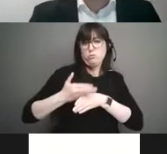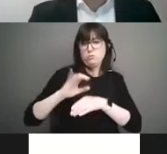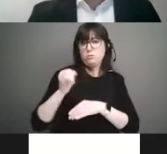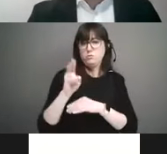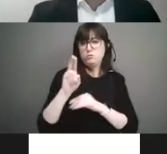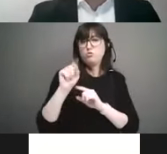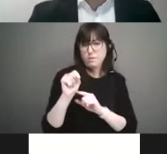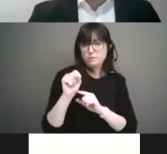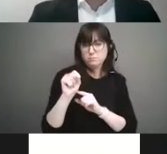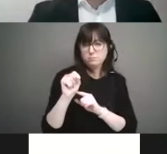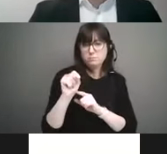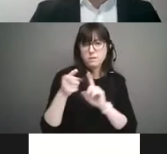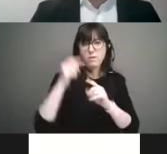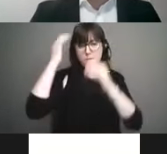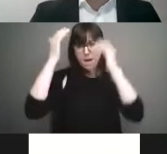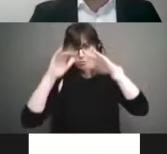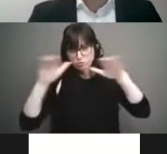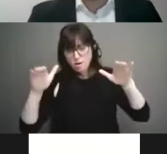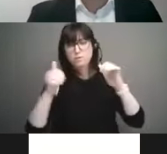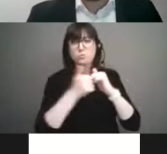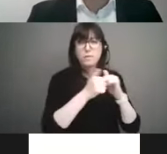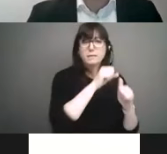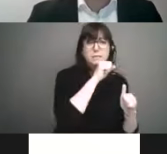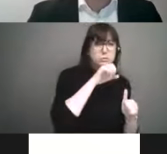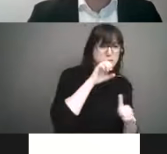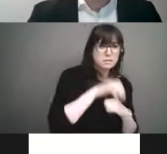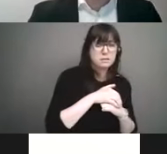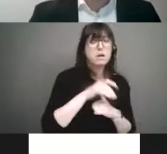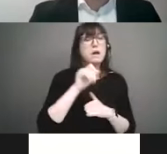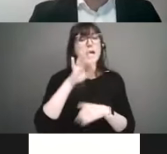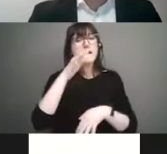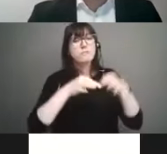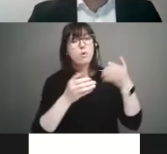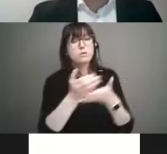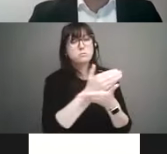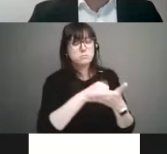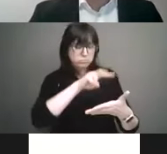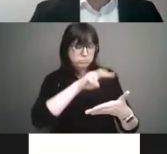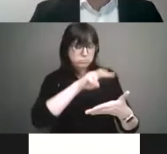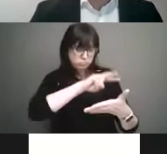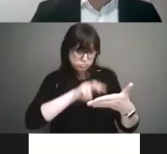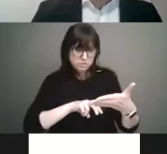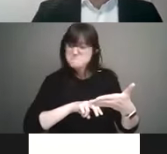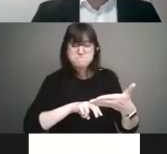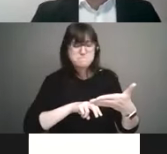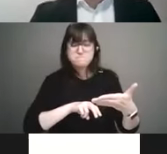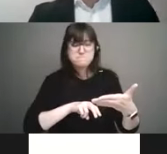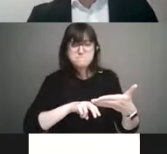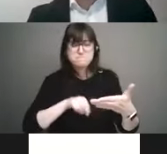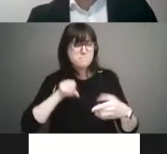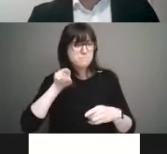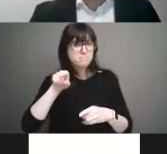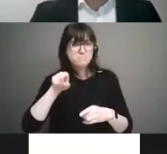adult. If a court reviews that transaction and finds that it was not the older adult's intention to